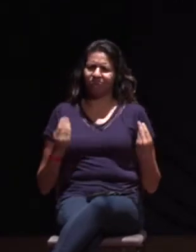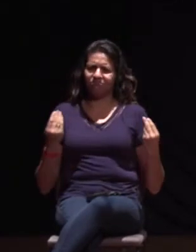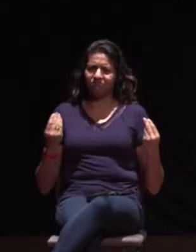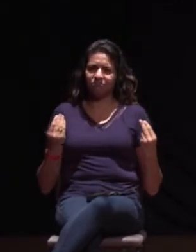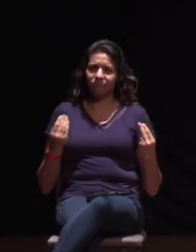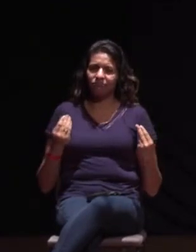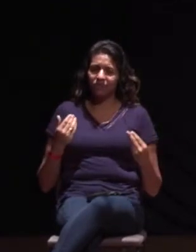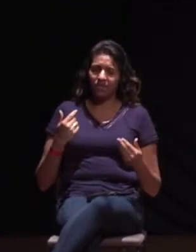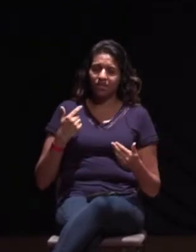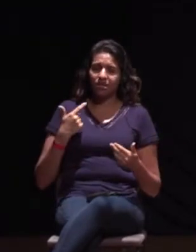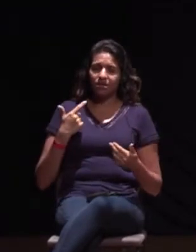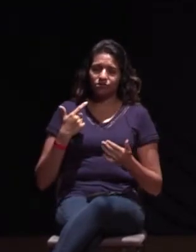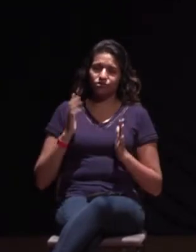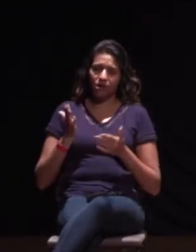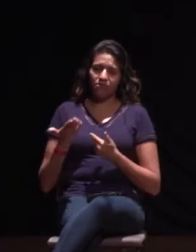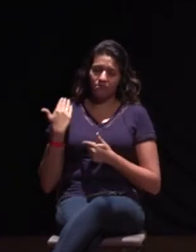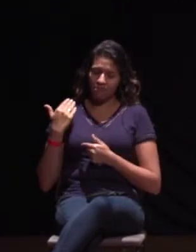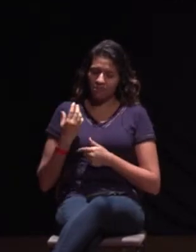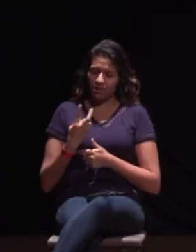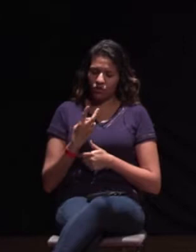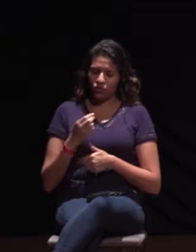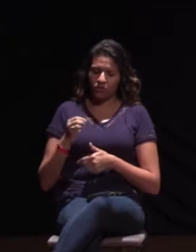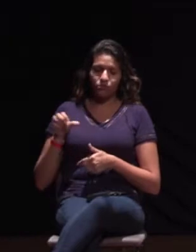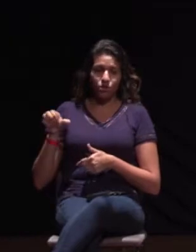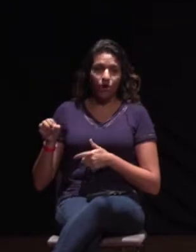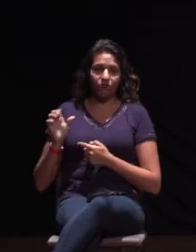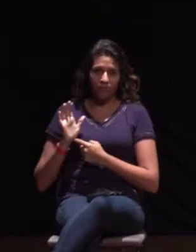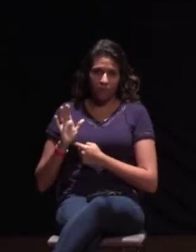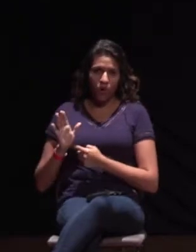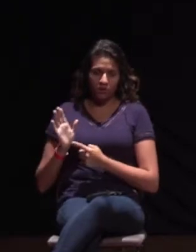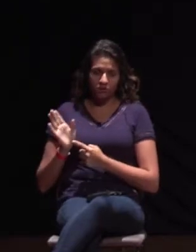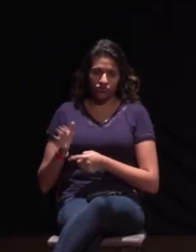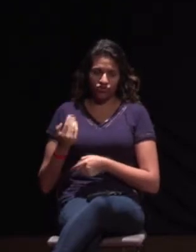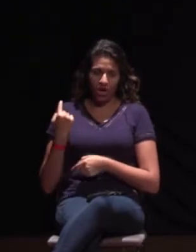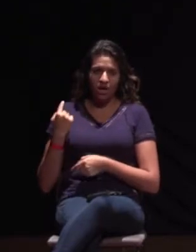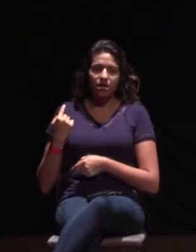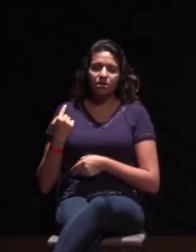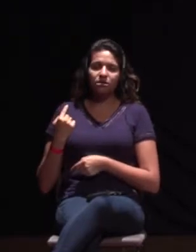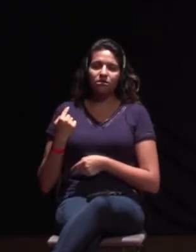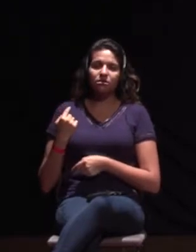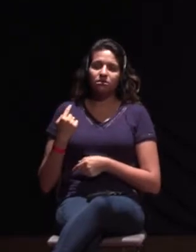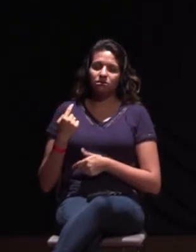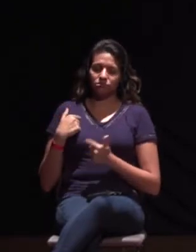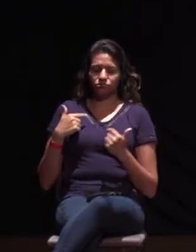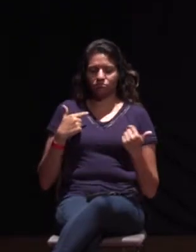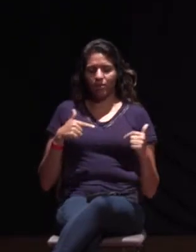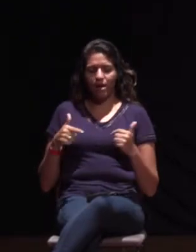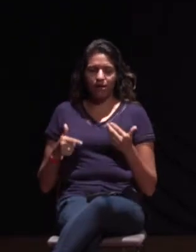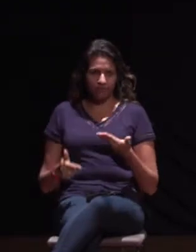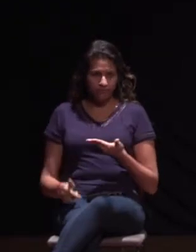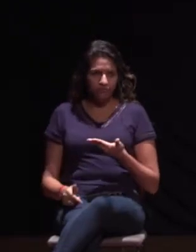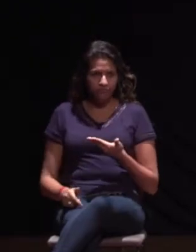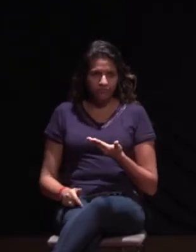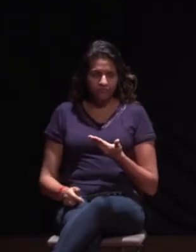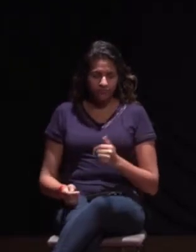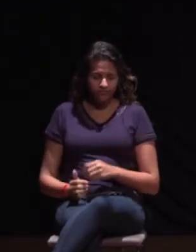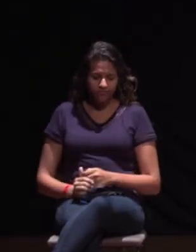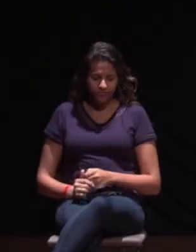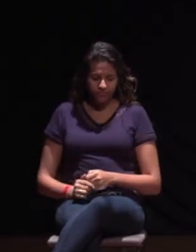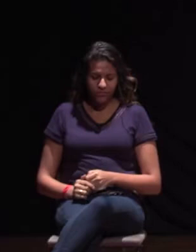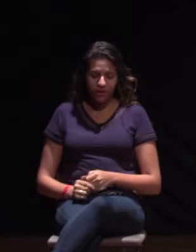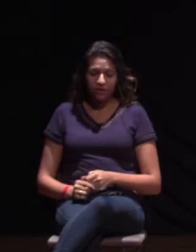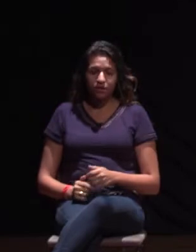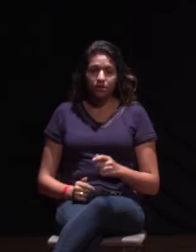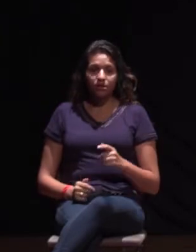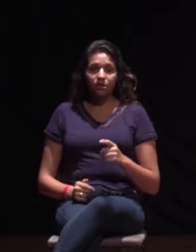empty exhibitions, voids. And when working on that show, we discovered the entire other aspect of radical